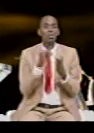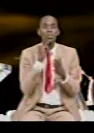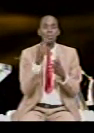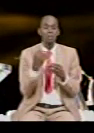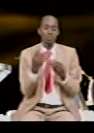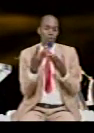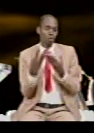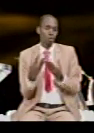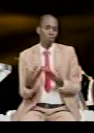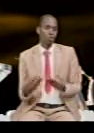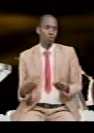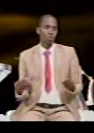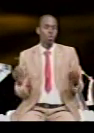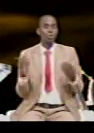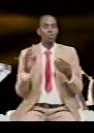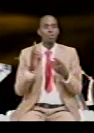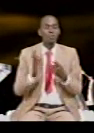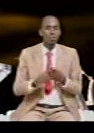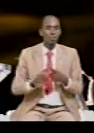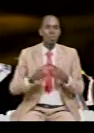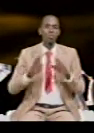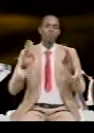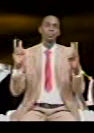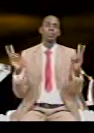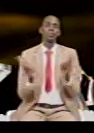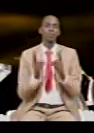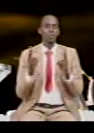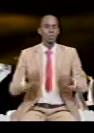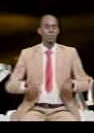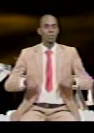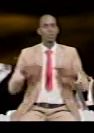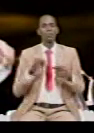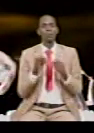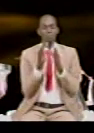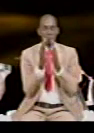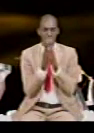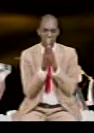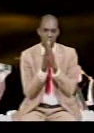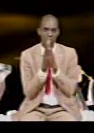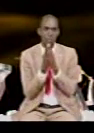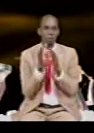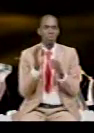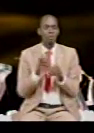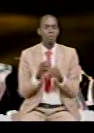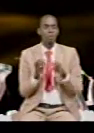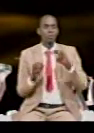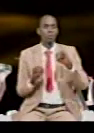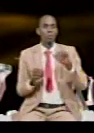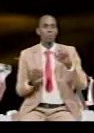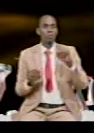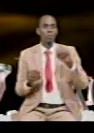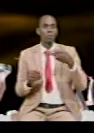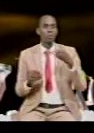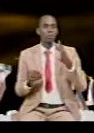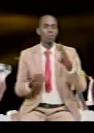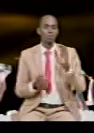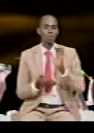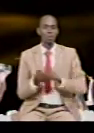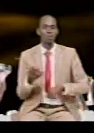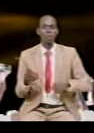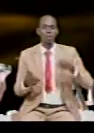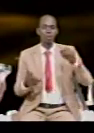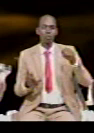the solution to victorious living. Prayerfulness. In Matthew chapter 26, verse